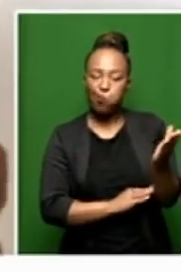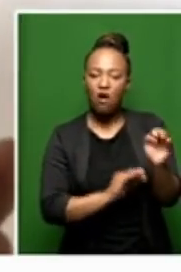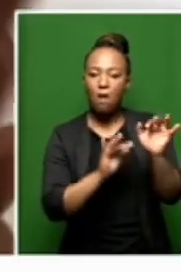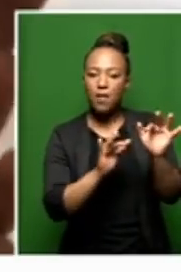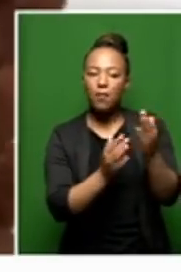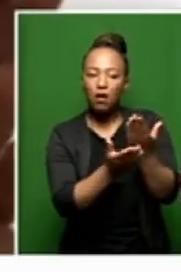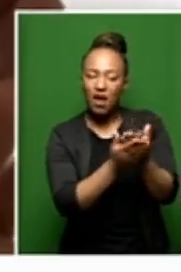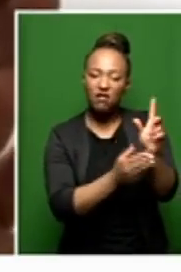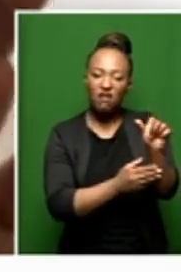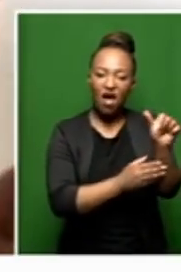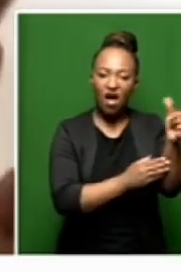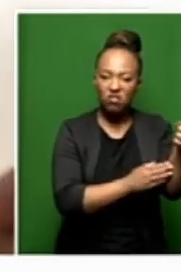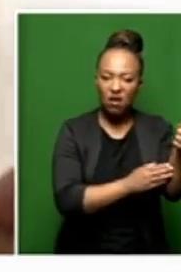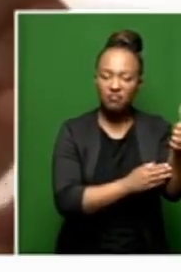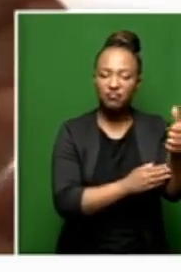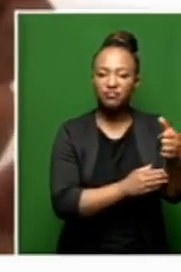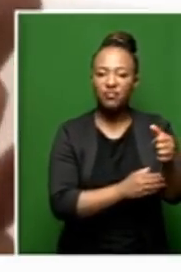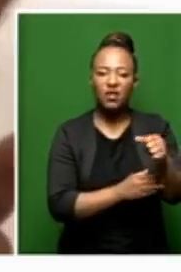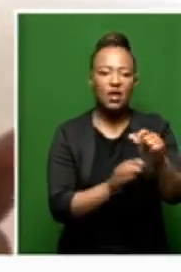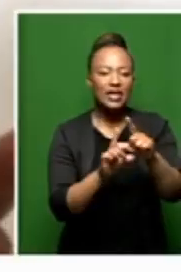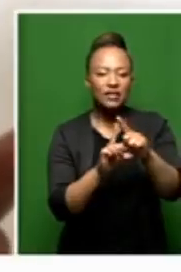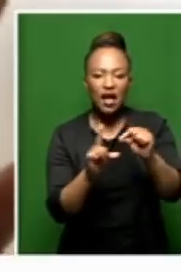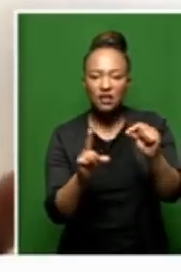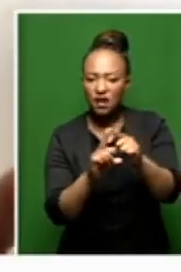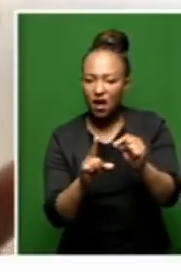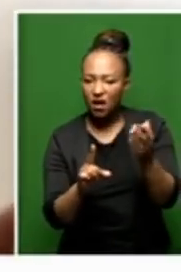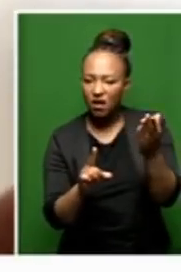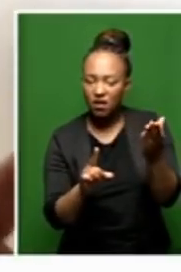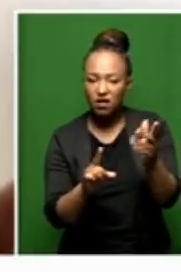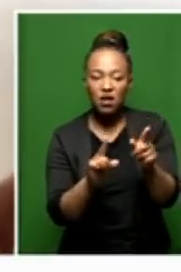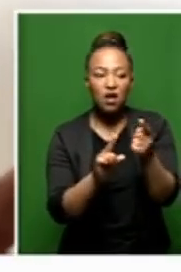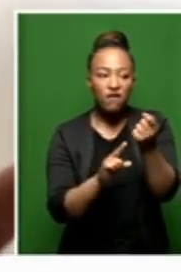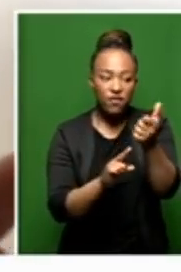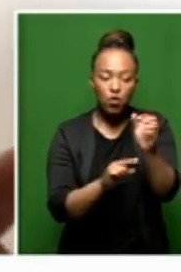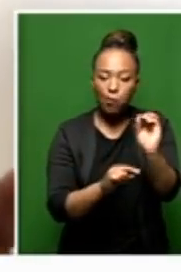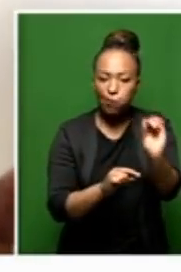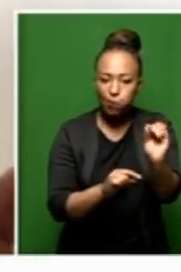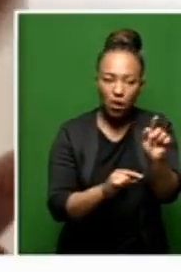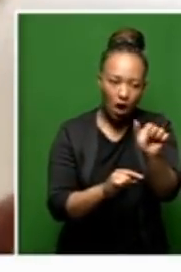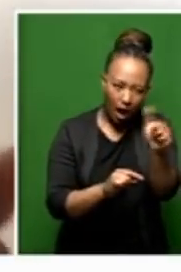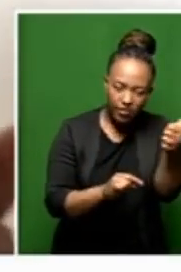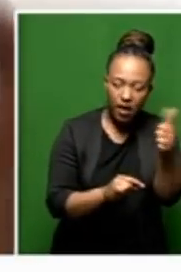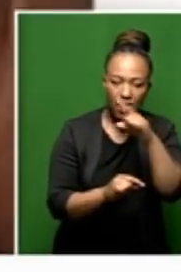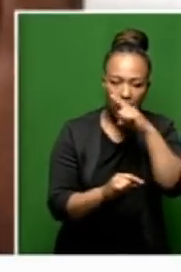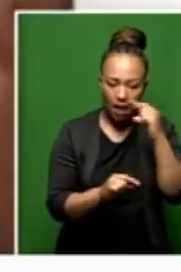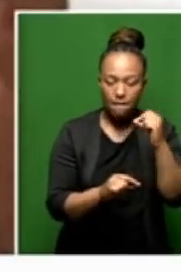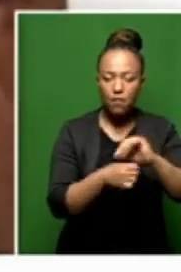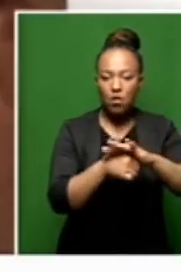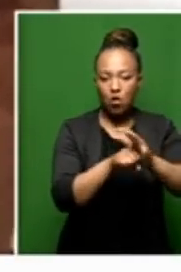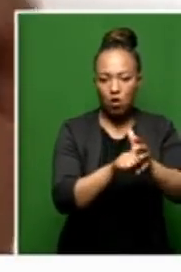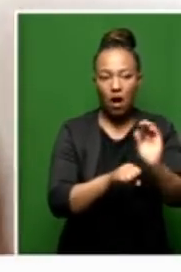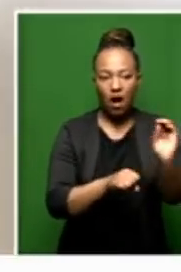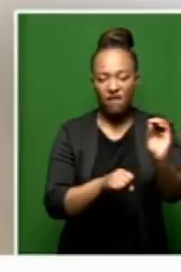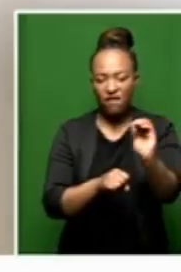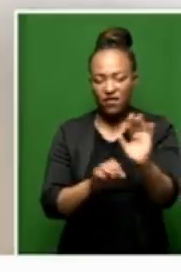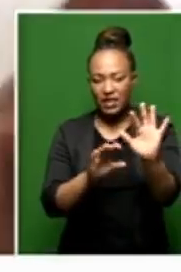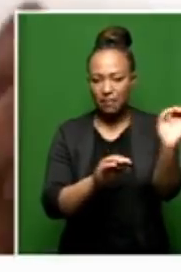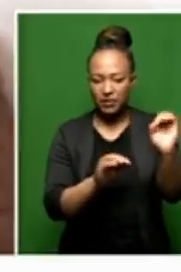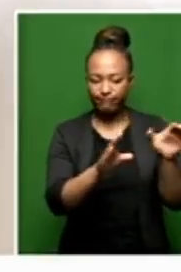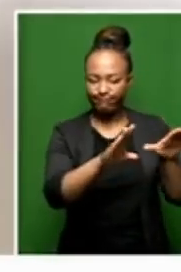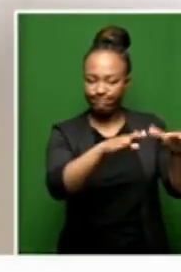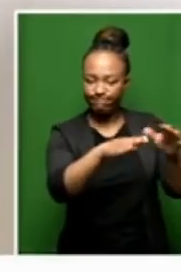is predominantly by the Delta, but we also have few other variants of interest still in that 10% left, which are